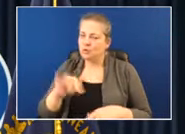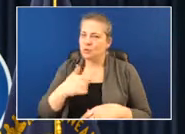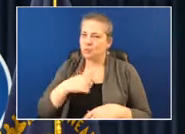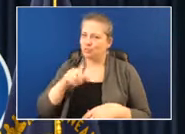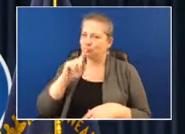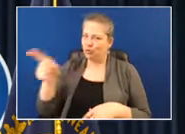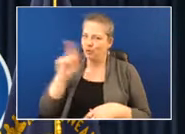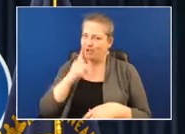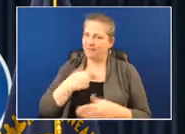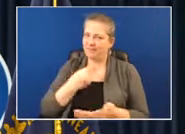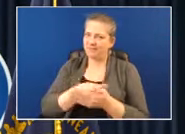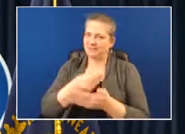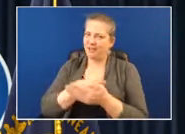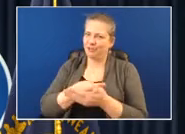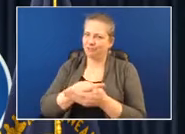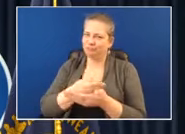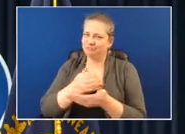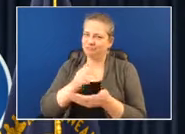future.